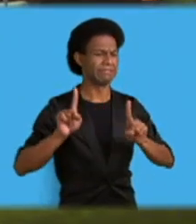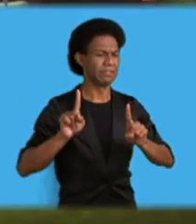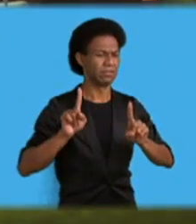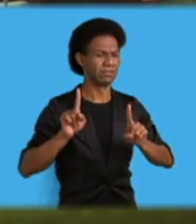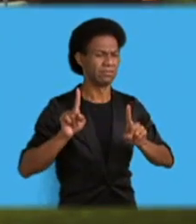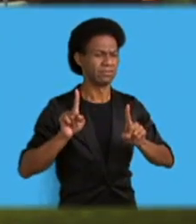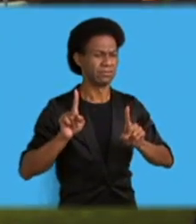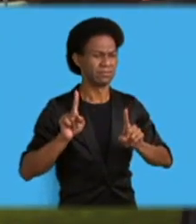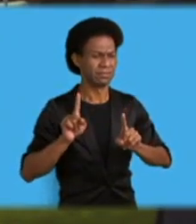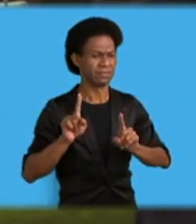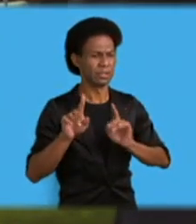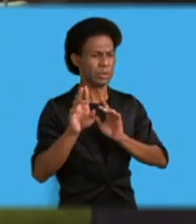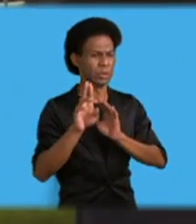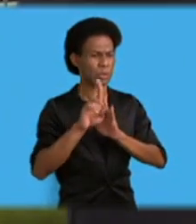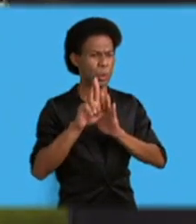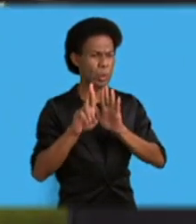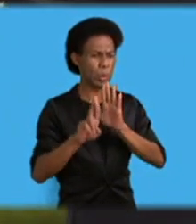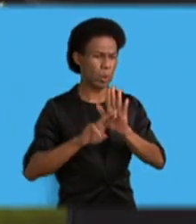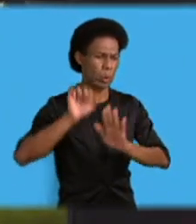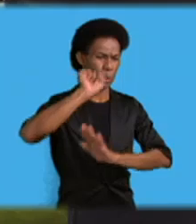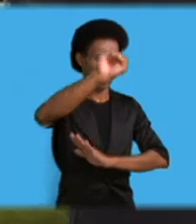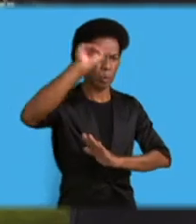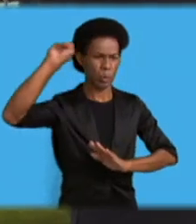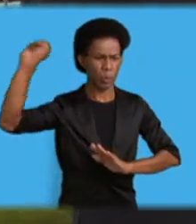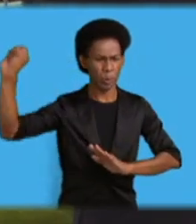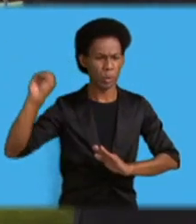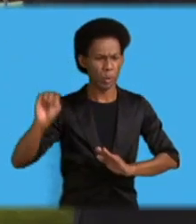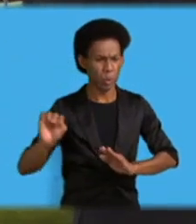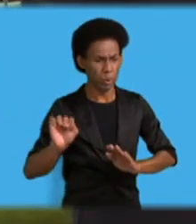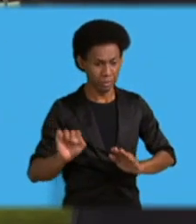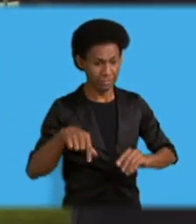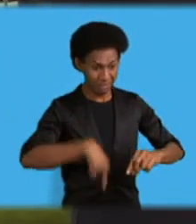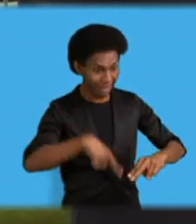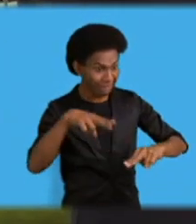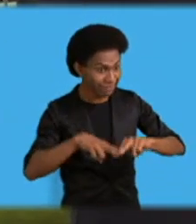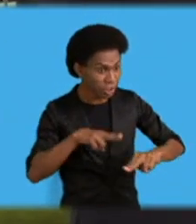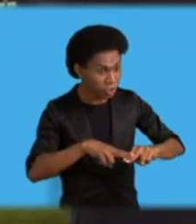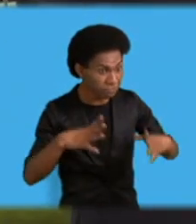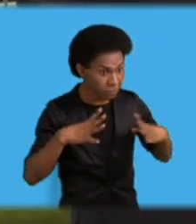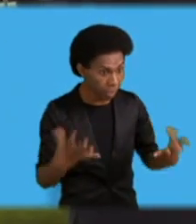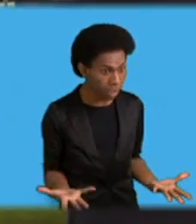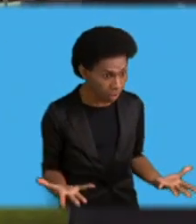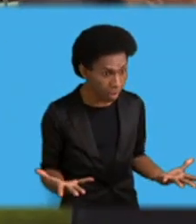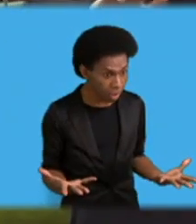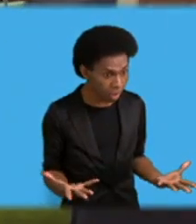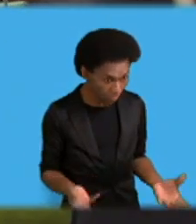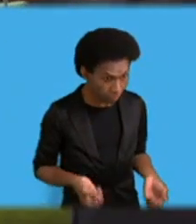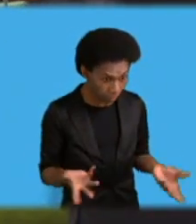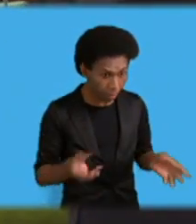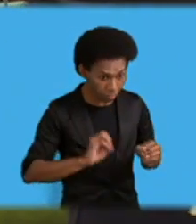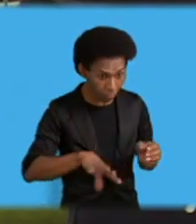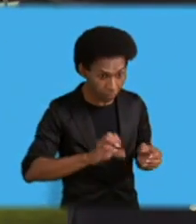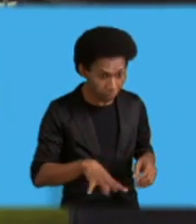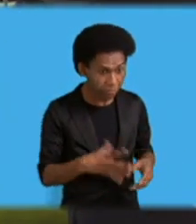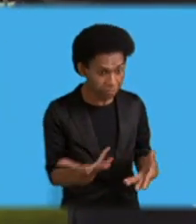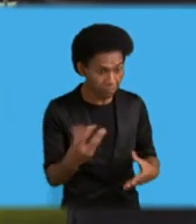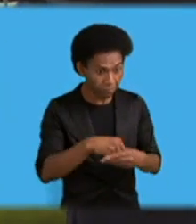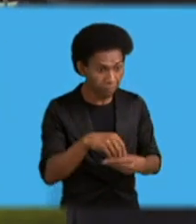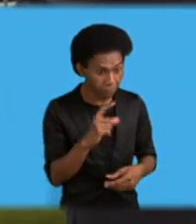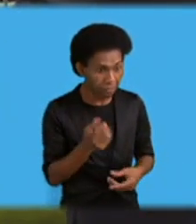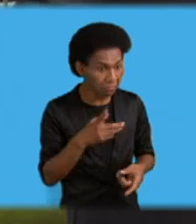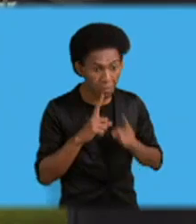far as the media is concerned. As far as our media is concerned, our media is free. They publish everything they want. Their comments get published everywhere they